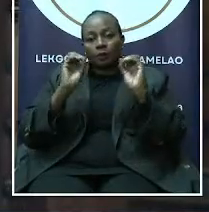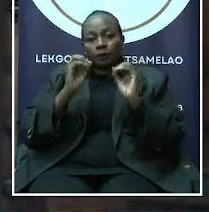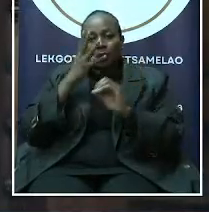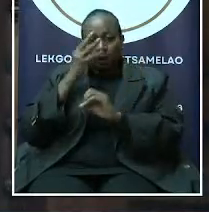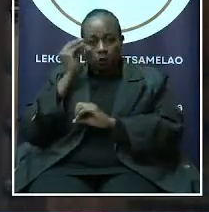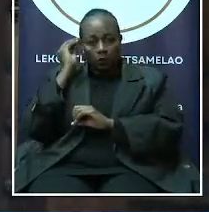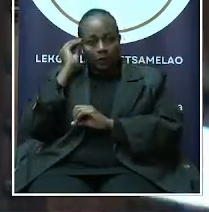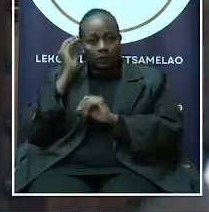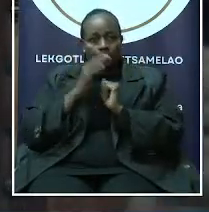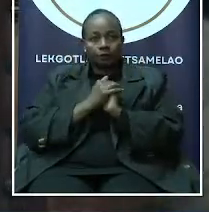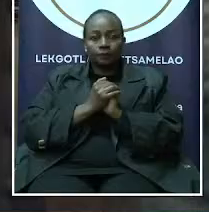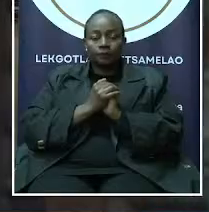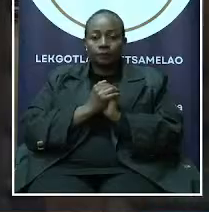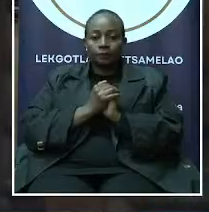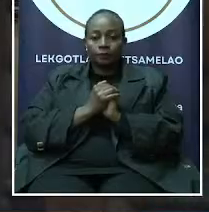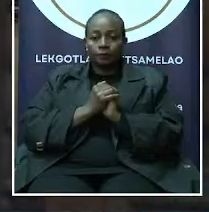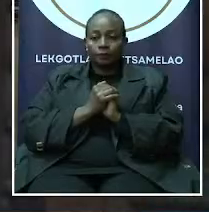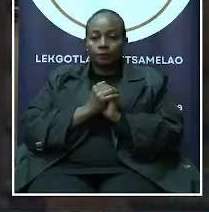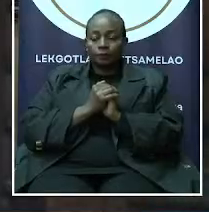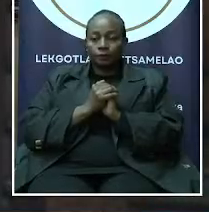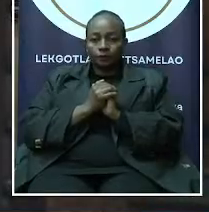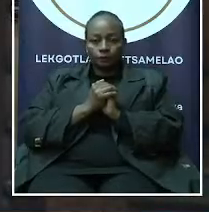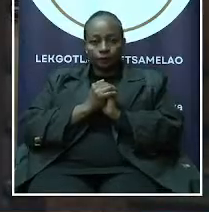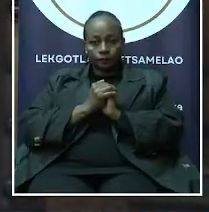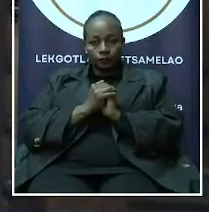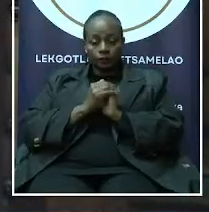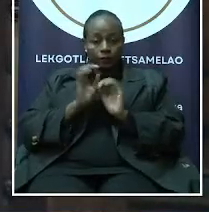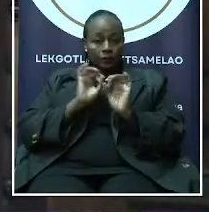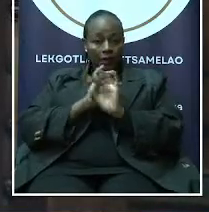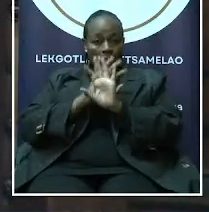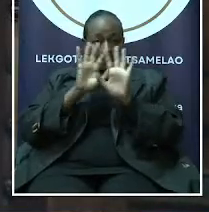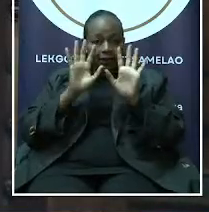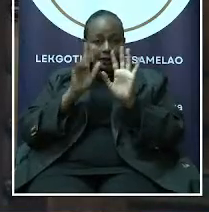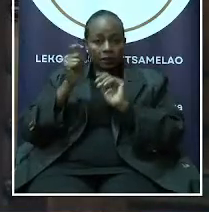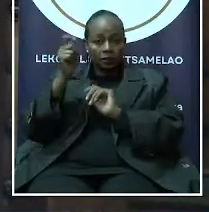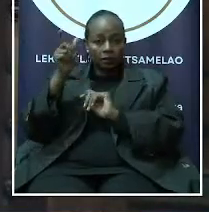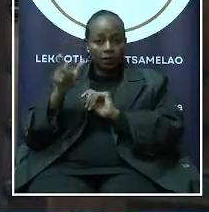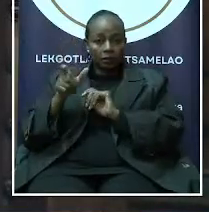Noted. Point of clarity.